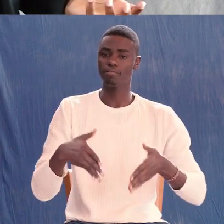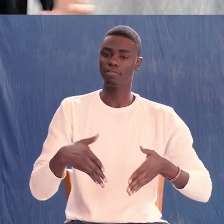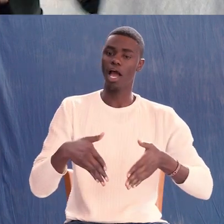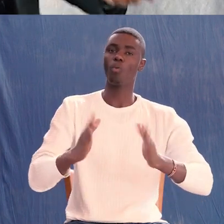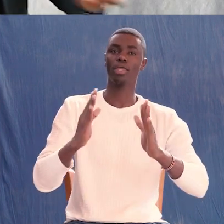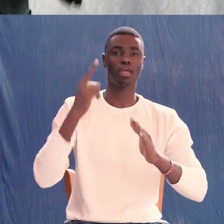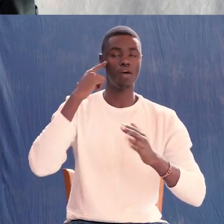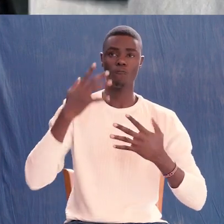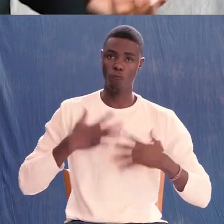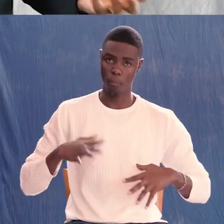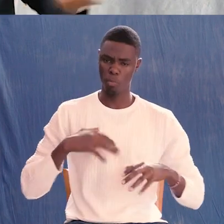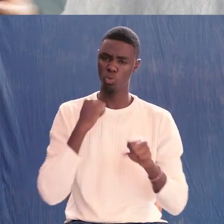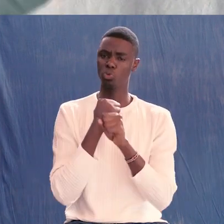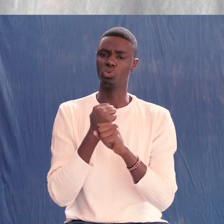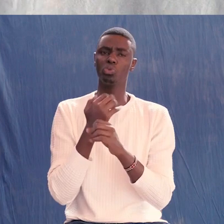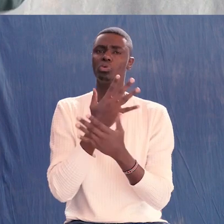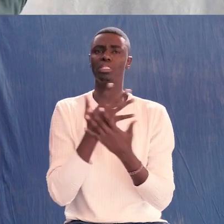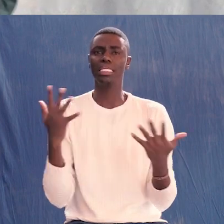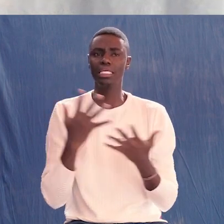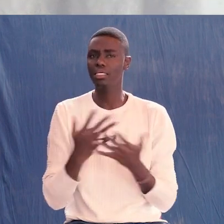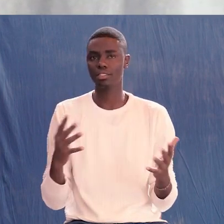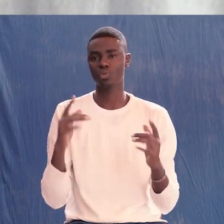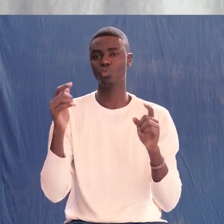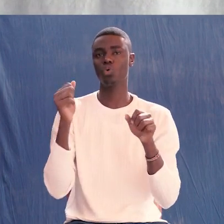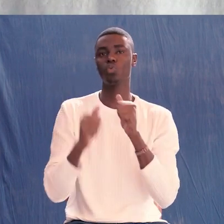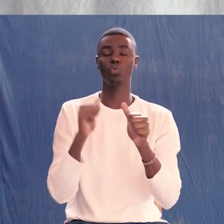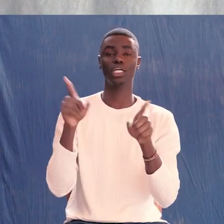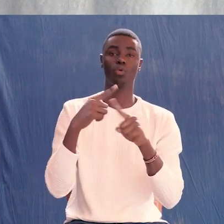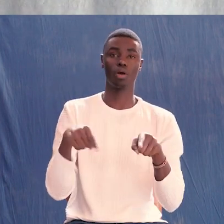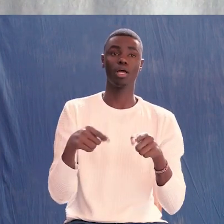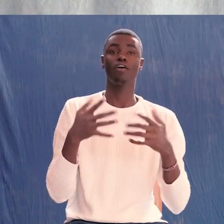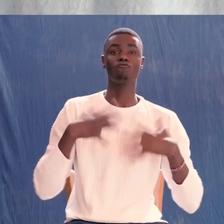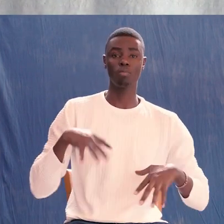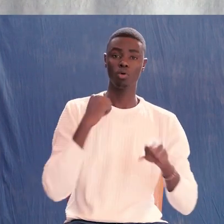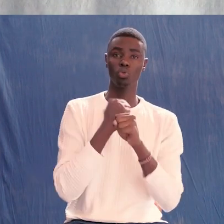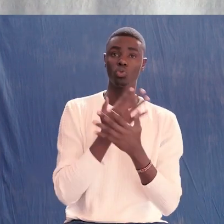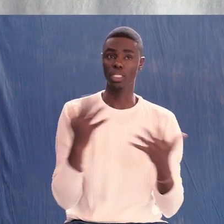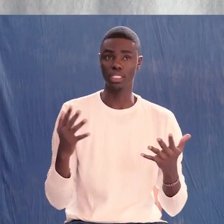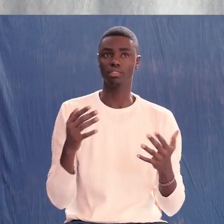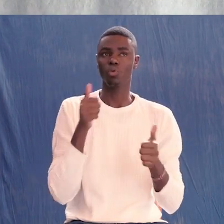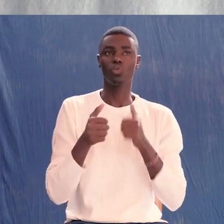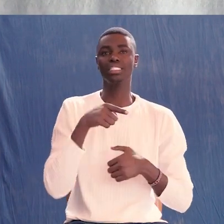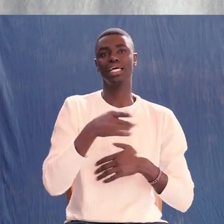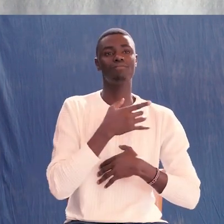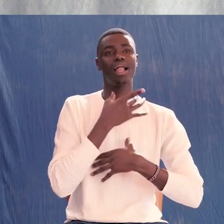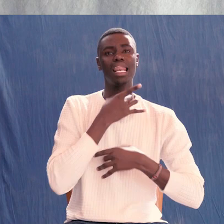for people to do things that will offend you, for people to do things that you will not like.